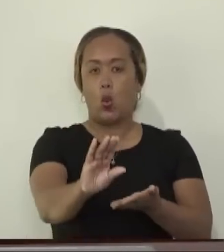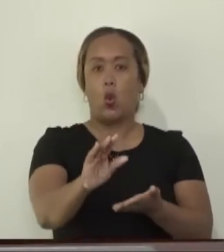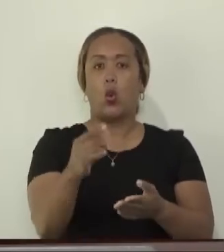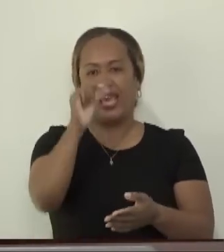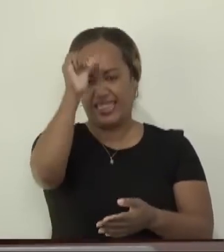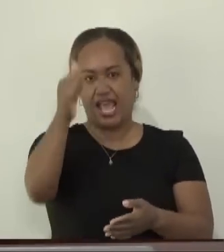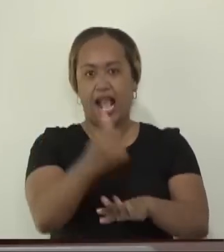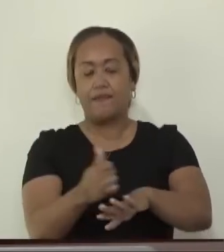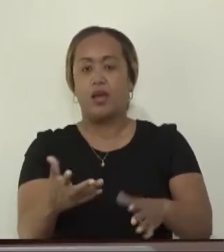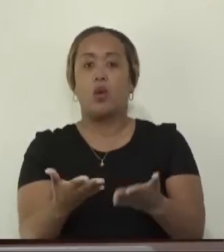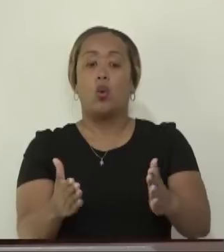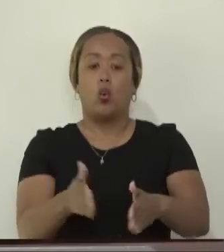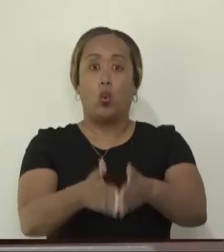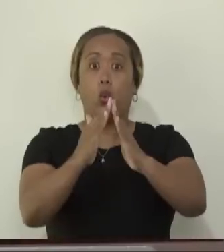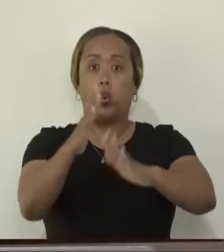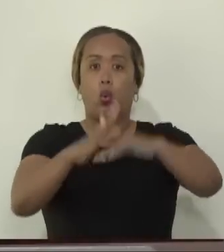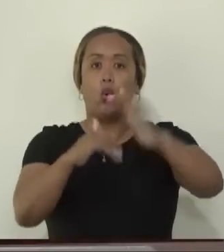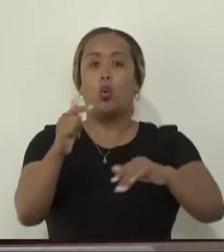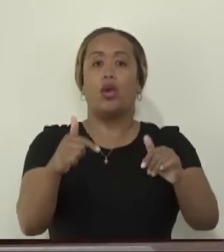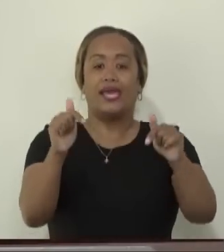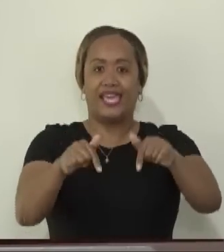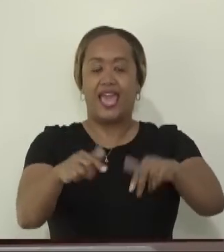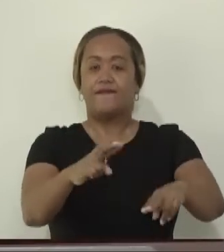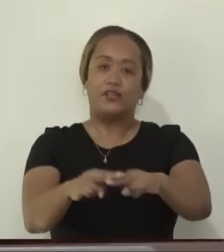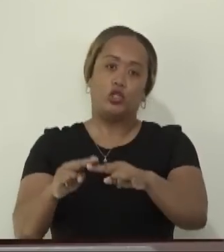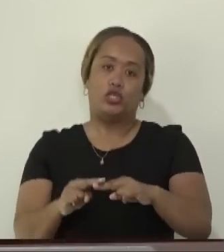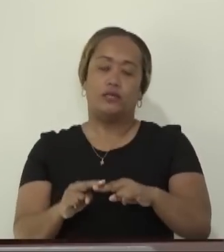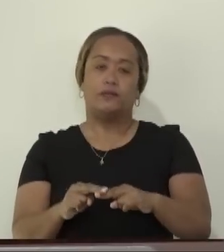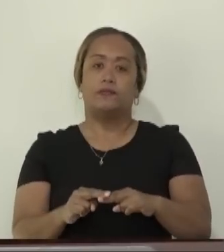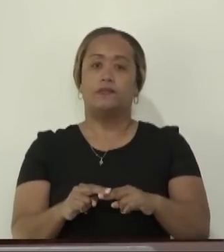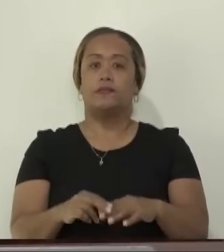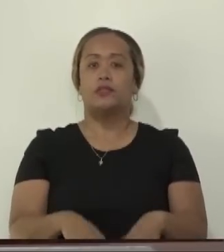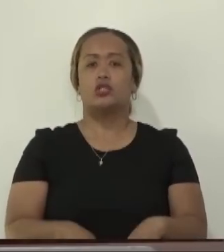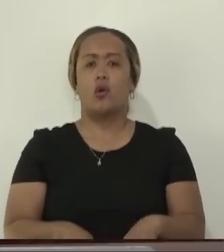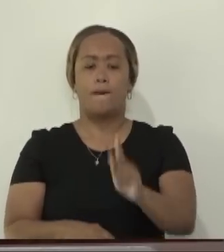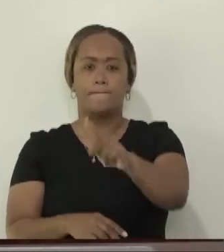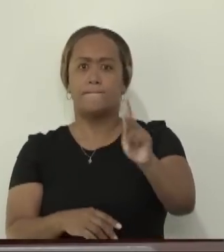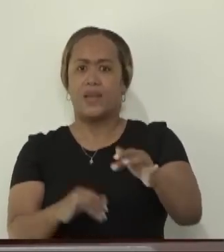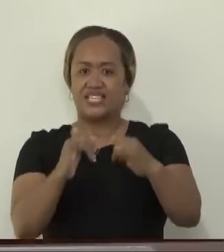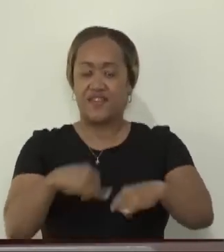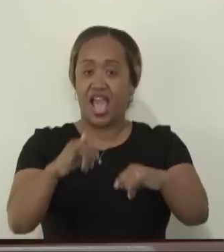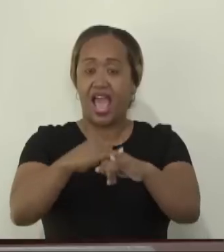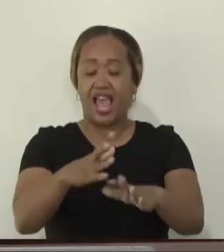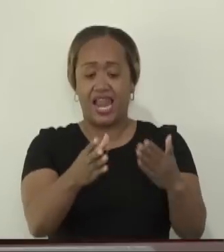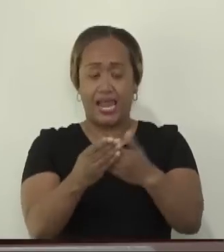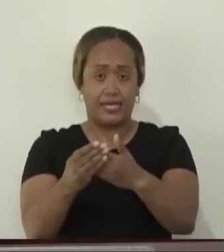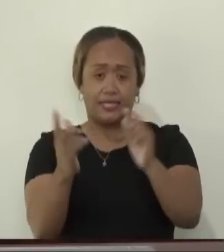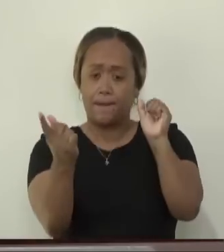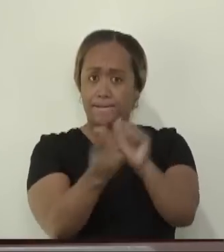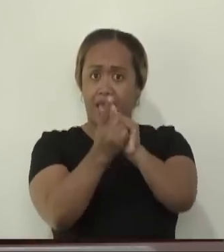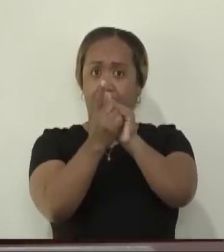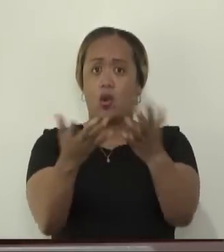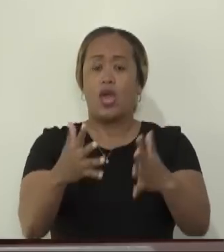hospital will be constructed in Fiji. Pacific Island leaders also met with the U.S. Secretary